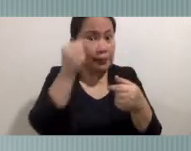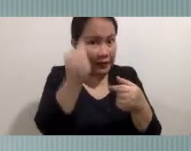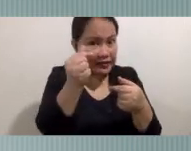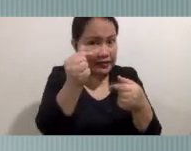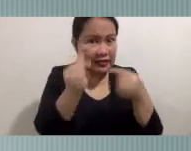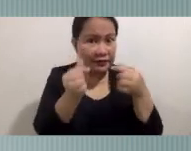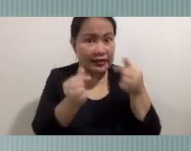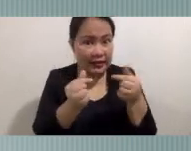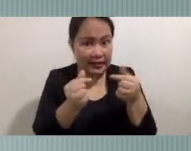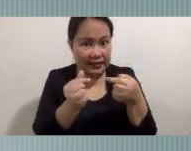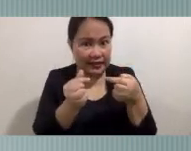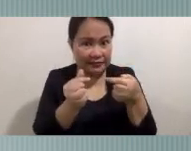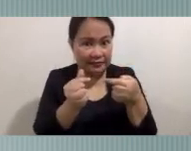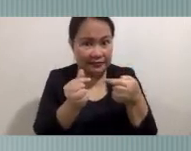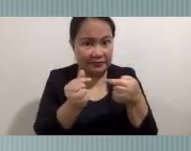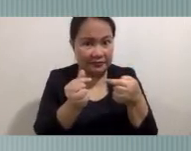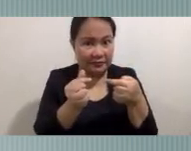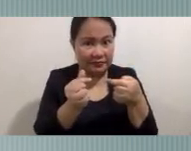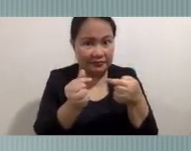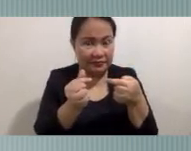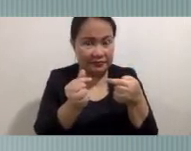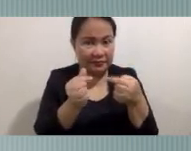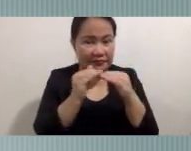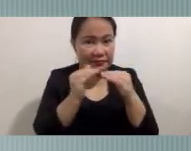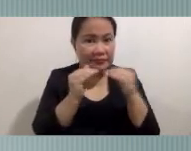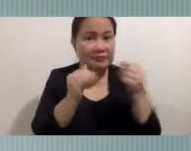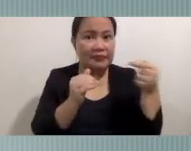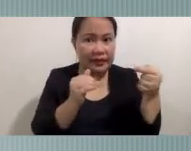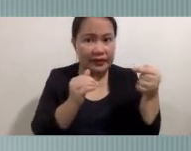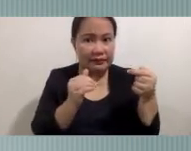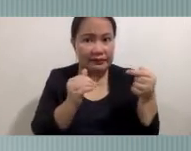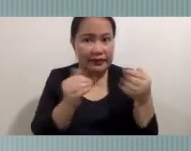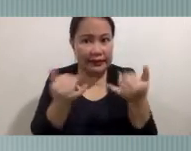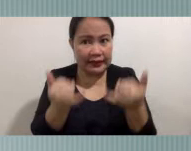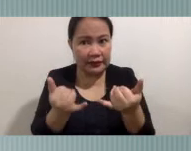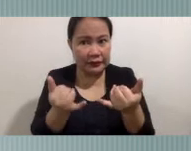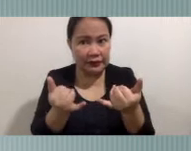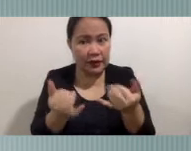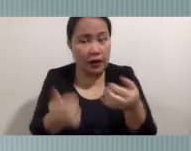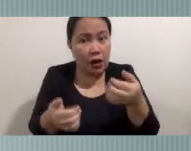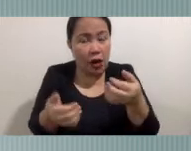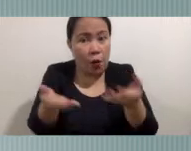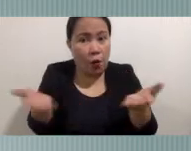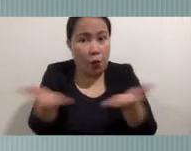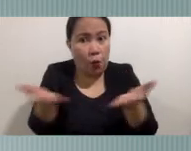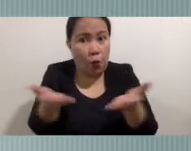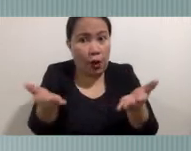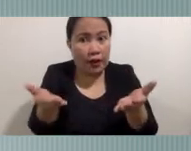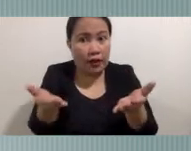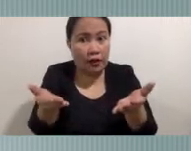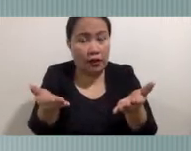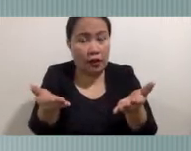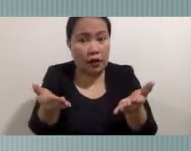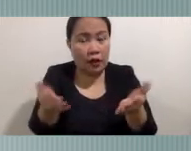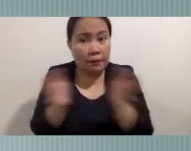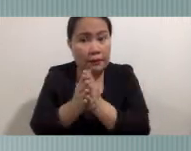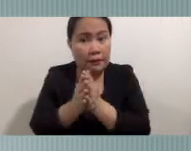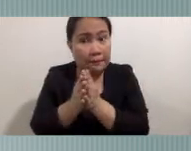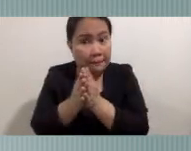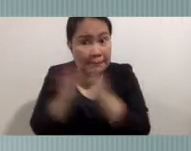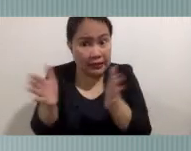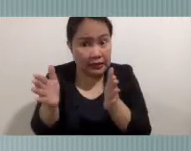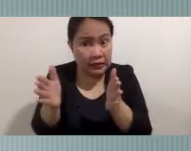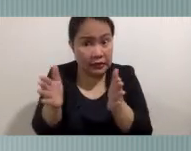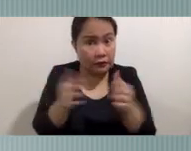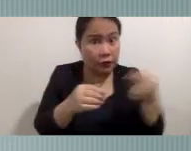dapat isang positive, isang negative ang pairs of integers natin. Now, saan natin i-assign yung positive at negative?